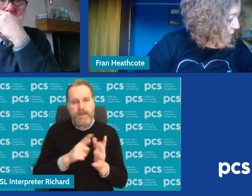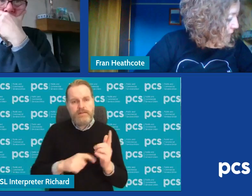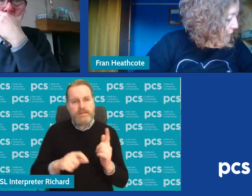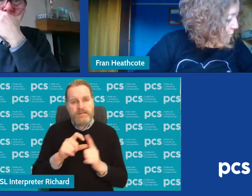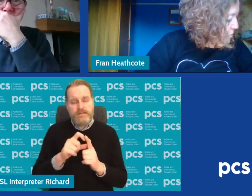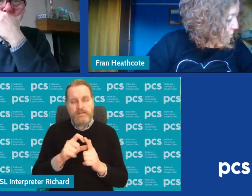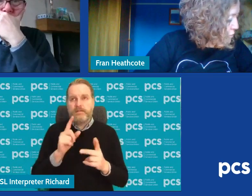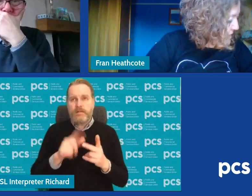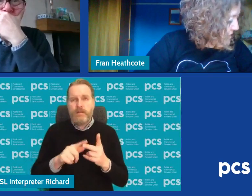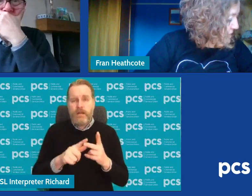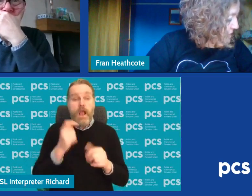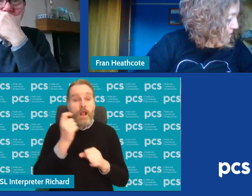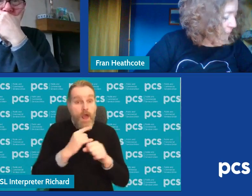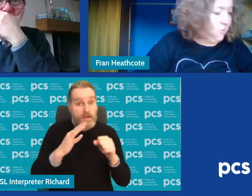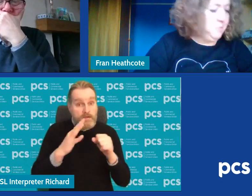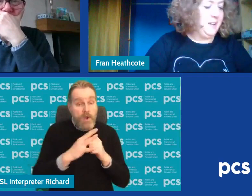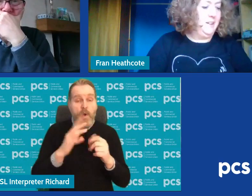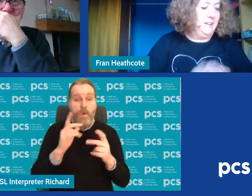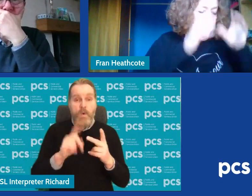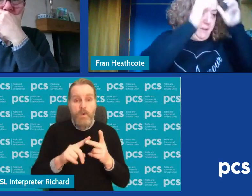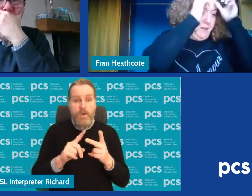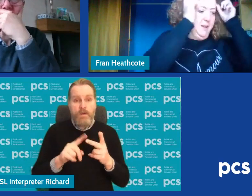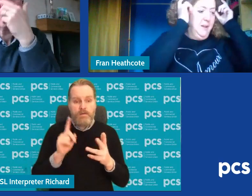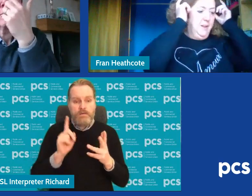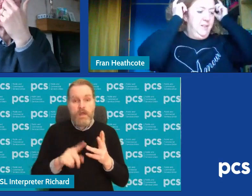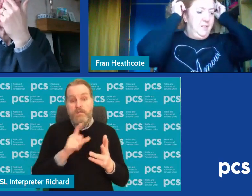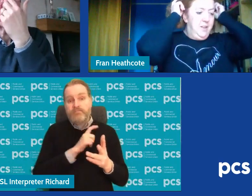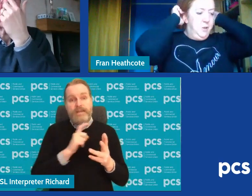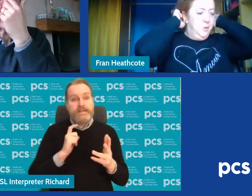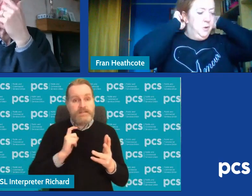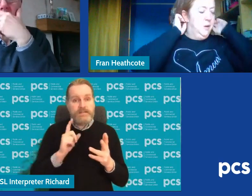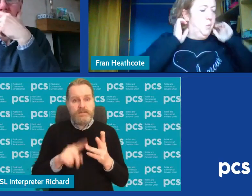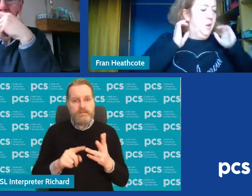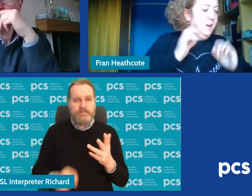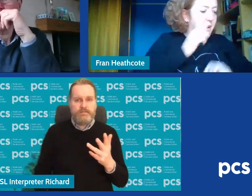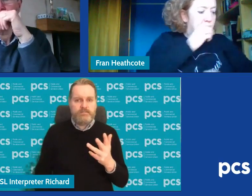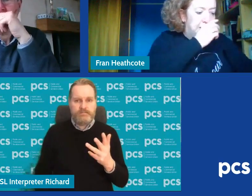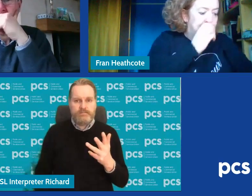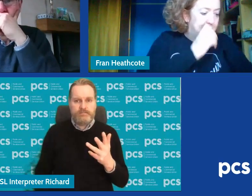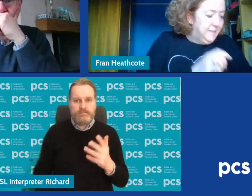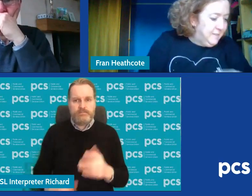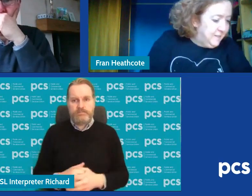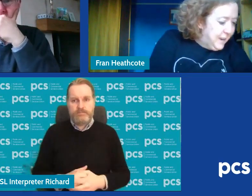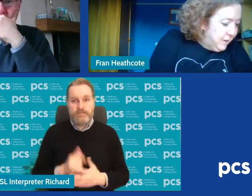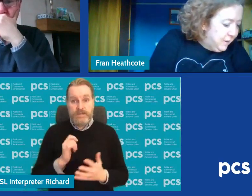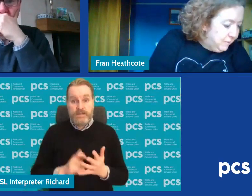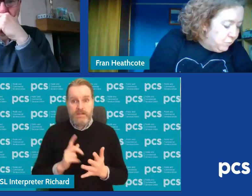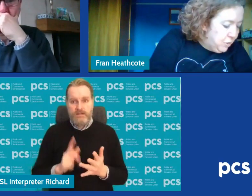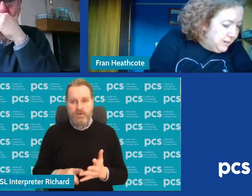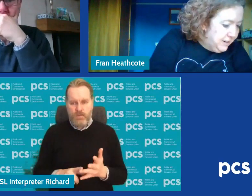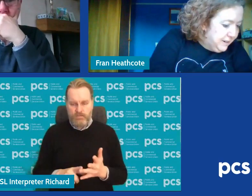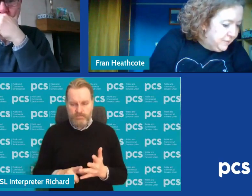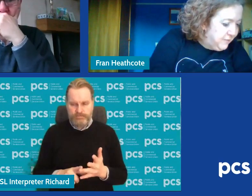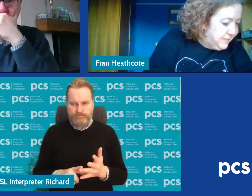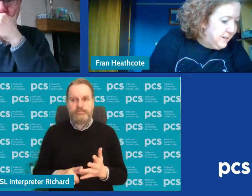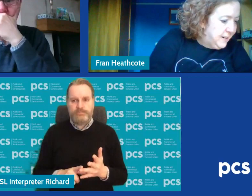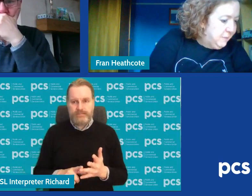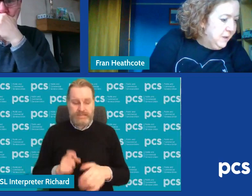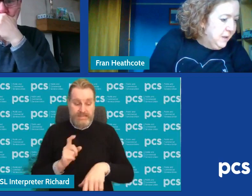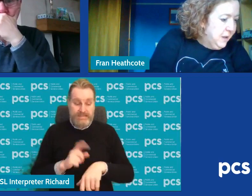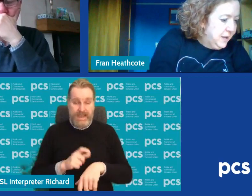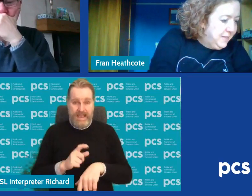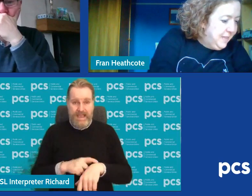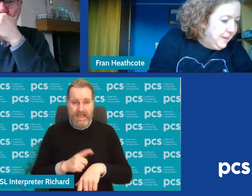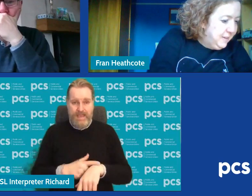Regan, and from Preston, and that's from Nicola Leeming. So we are, as I say, running out of